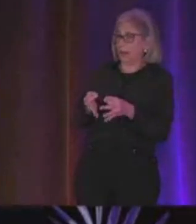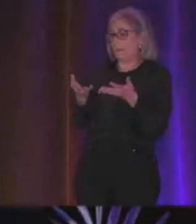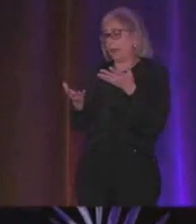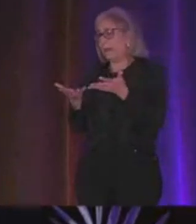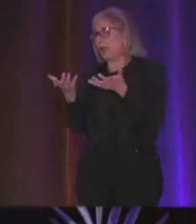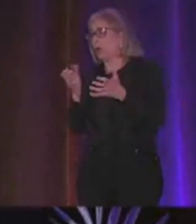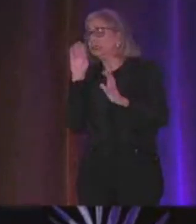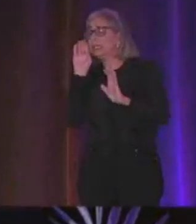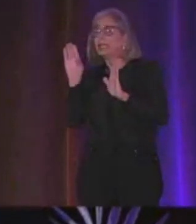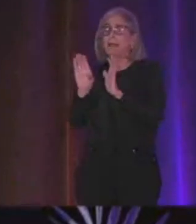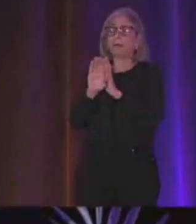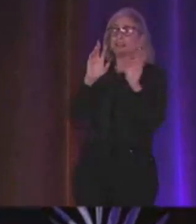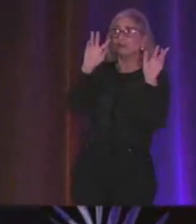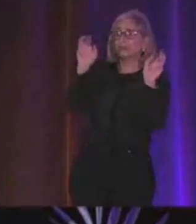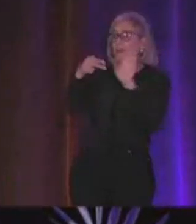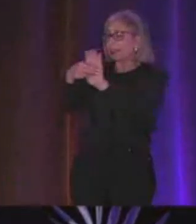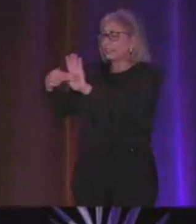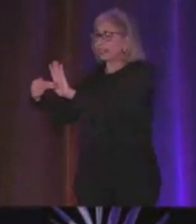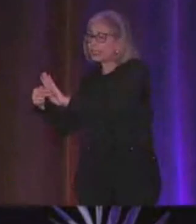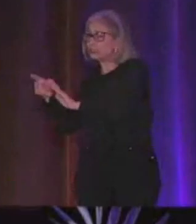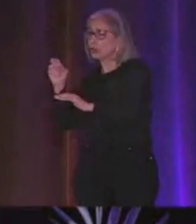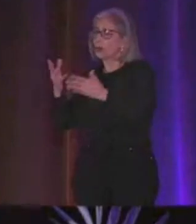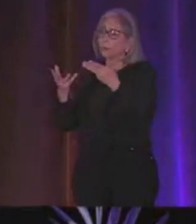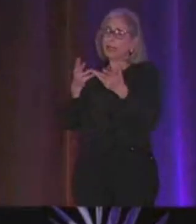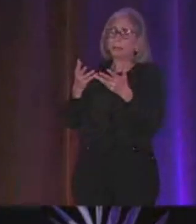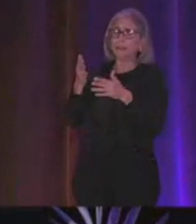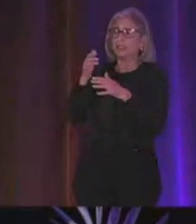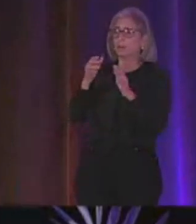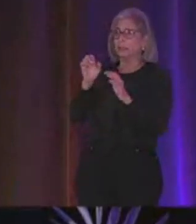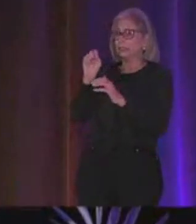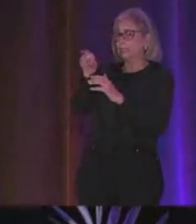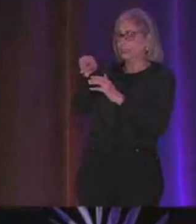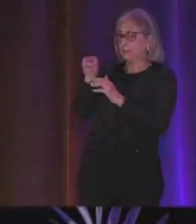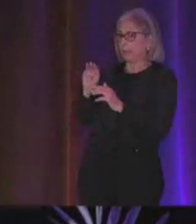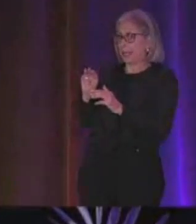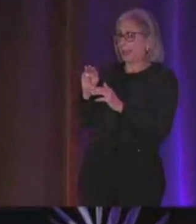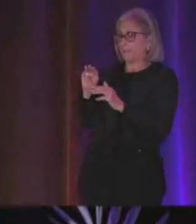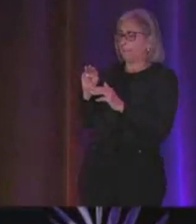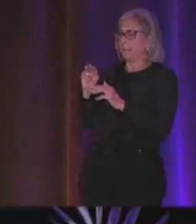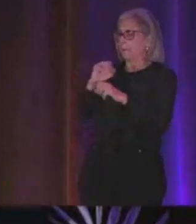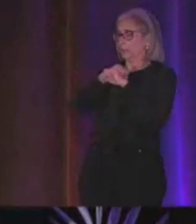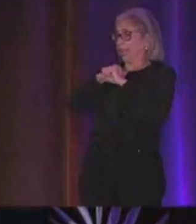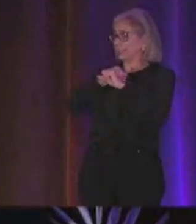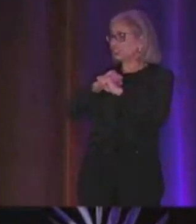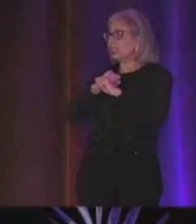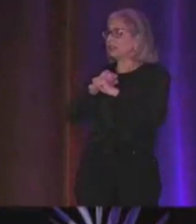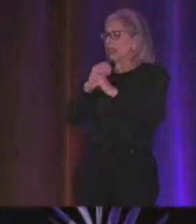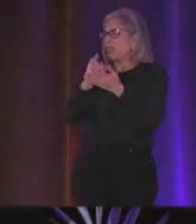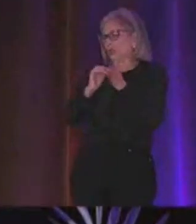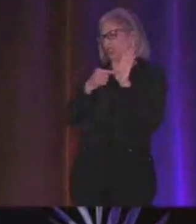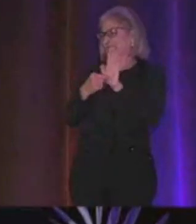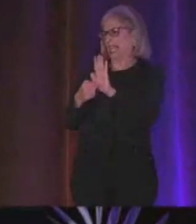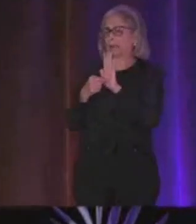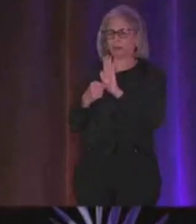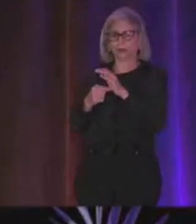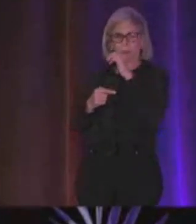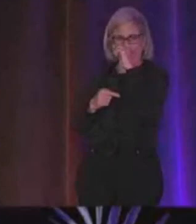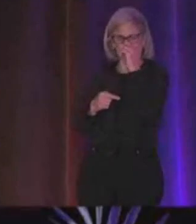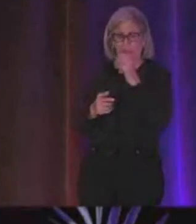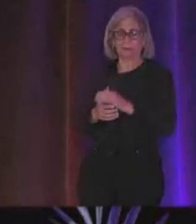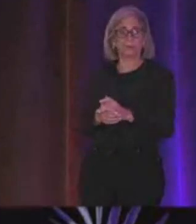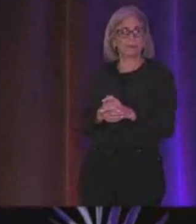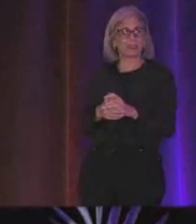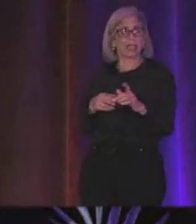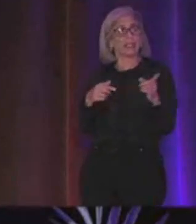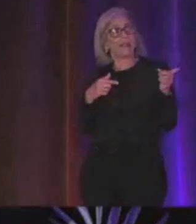image classification, or maybe I want to do some spam email detection, something else. These are certain examples.